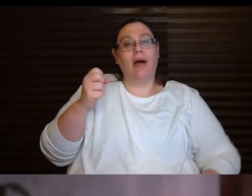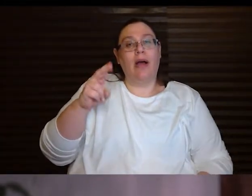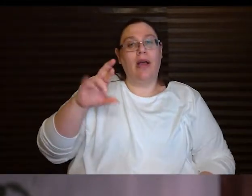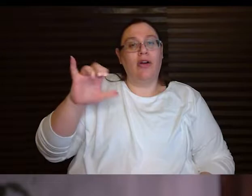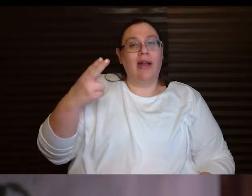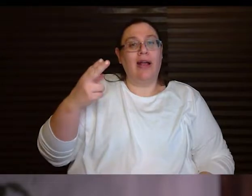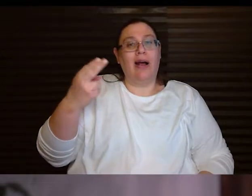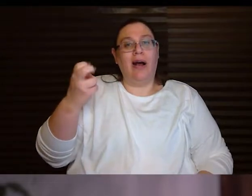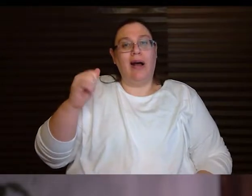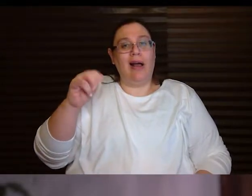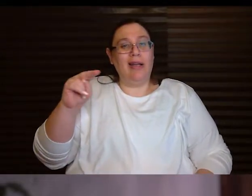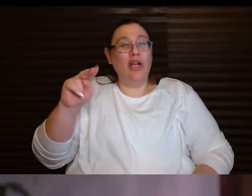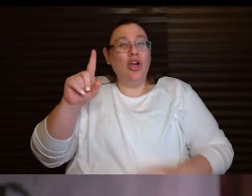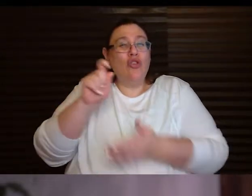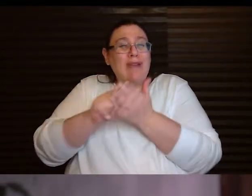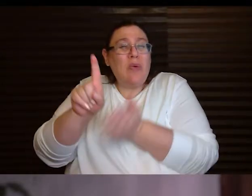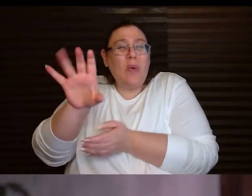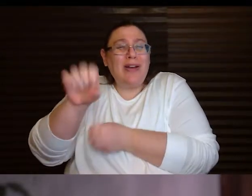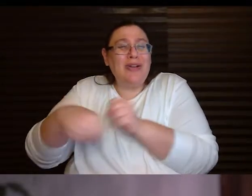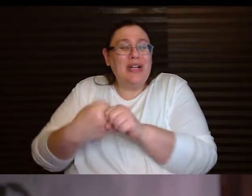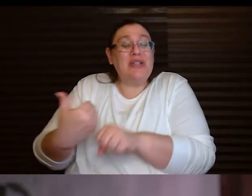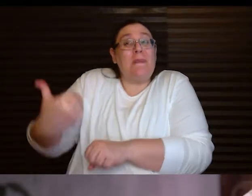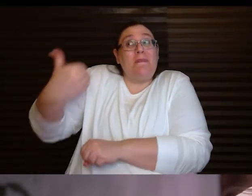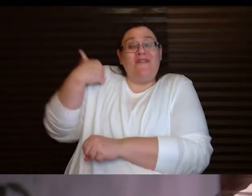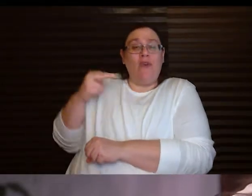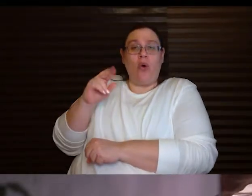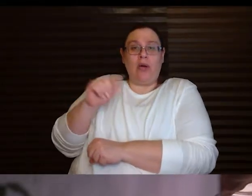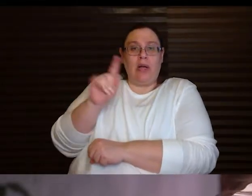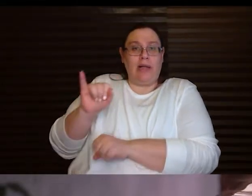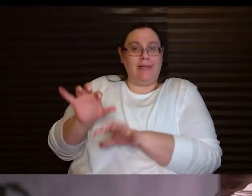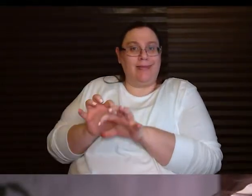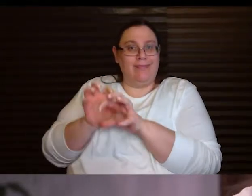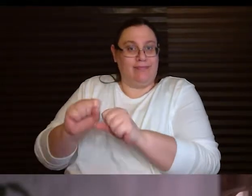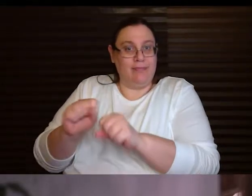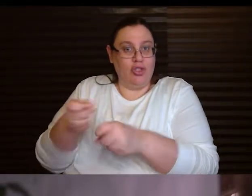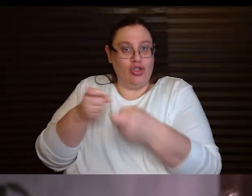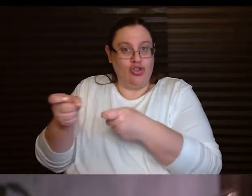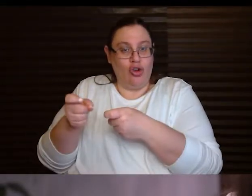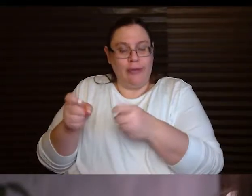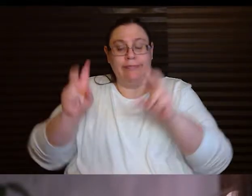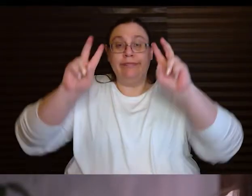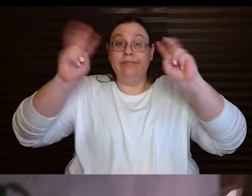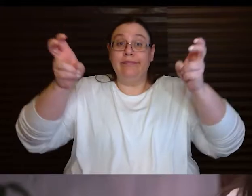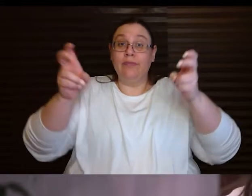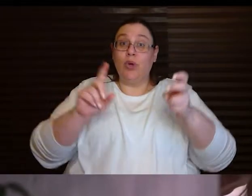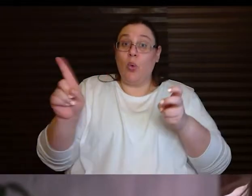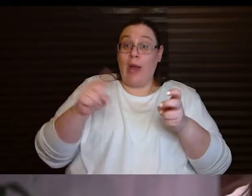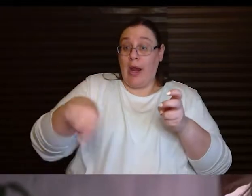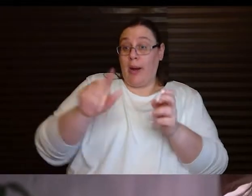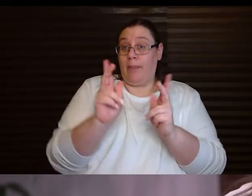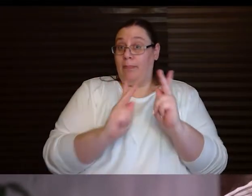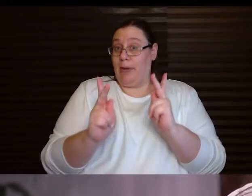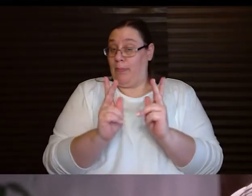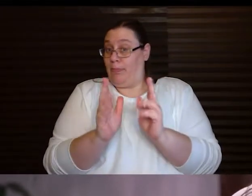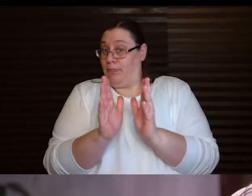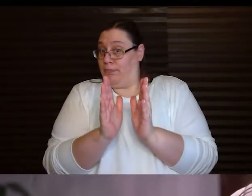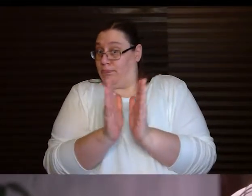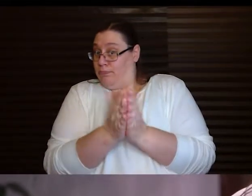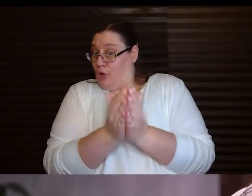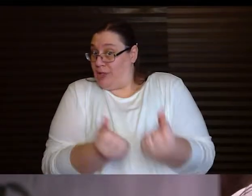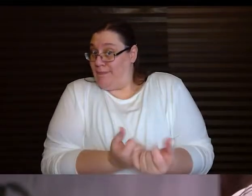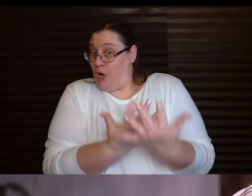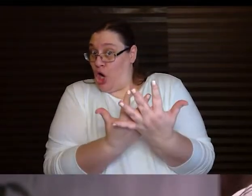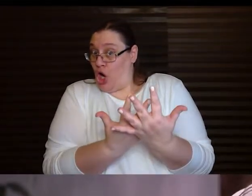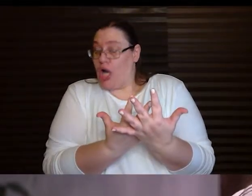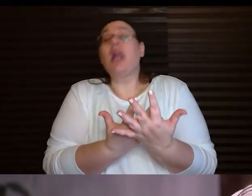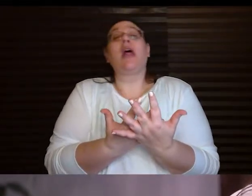Heine, which was written a century before the Nazis rose to power. He writes, "Where they burn books, they will also